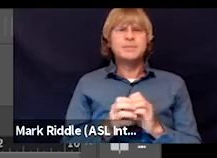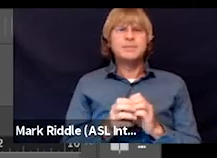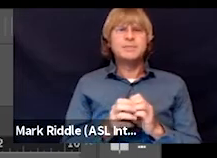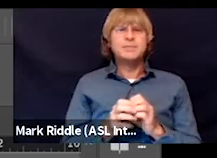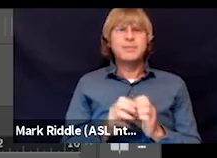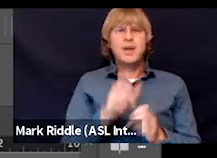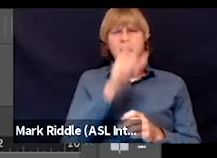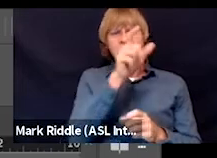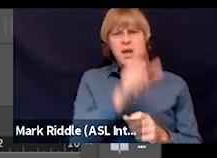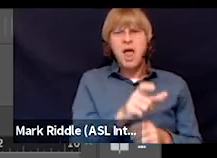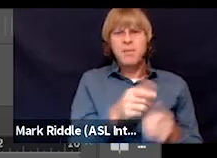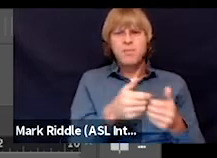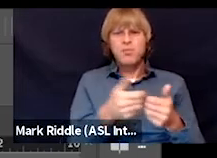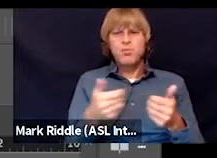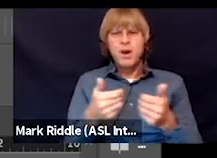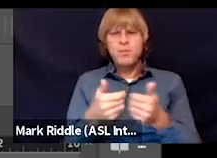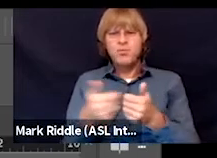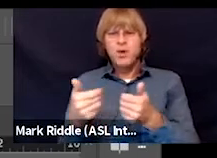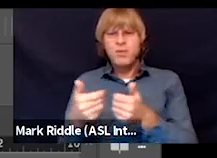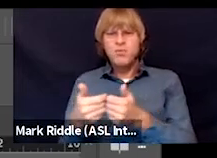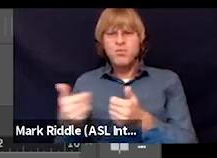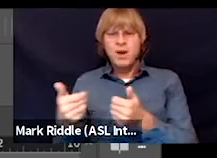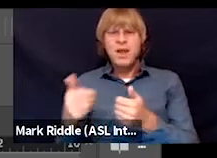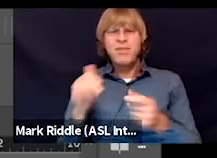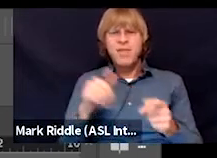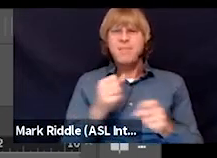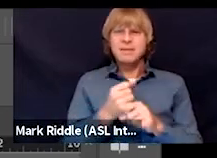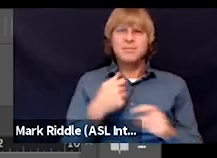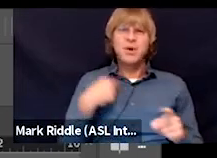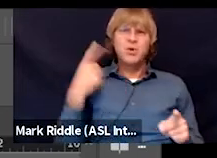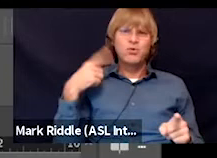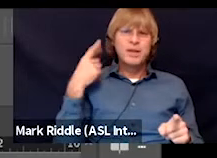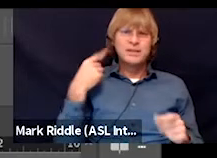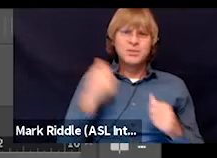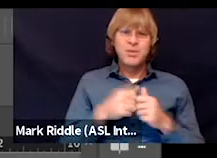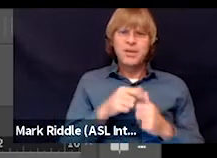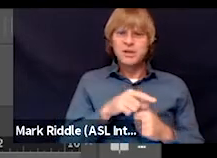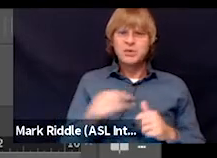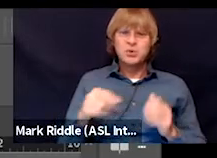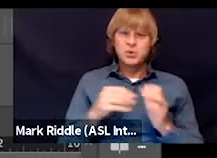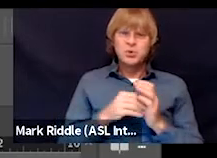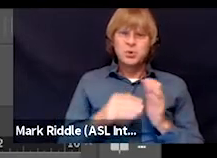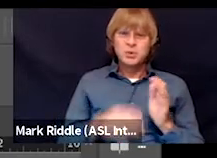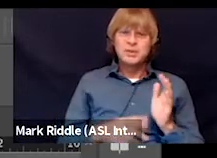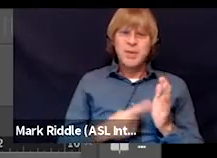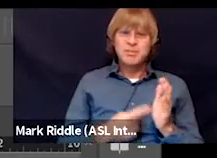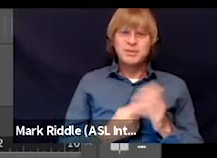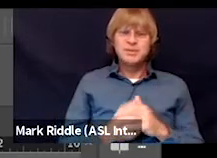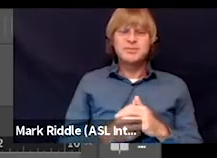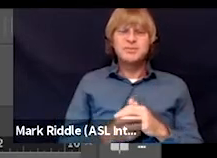Column breaks. This is another thing that drives me crazy with my students.